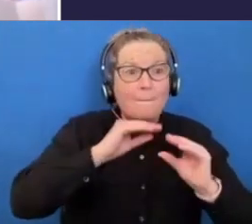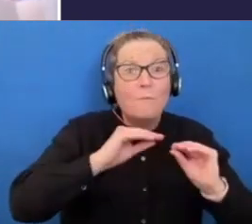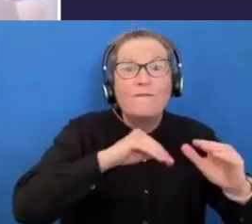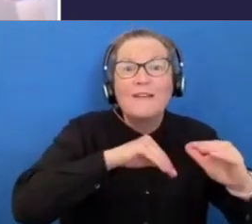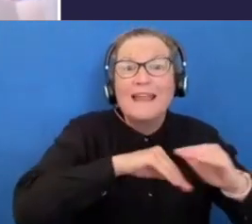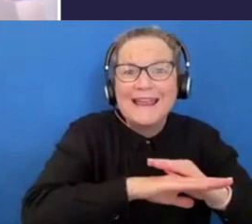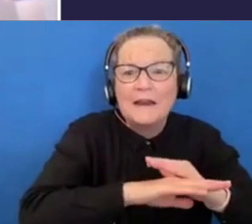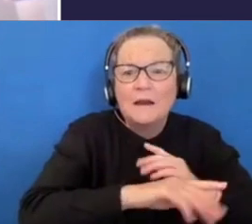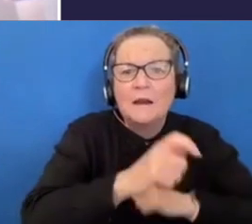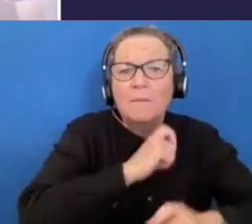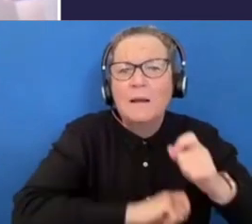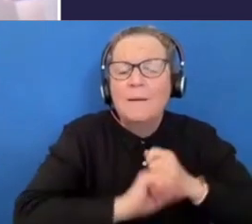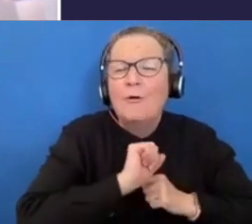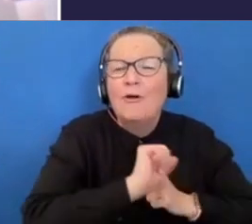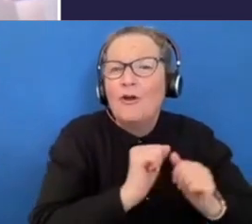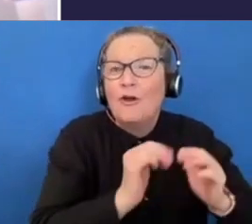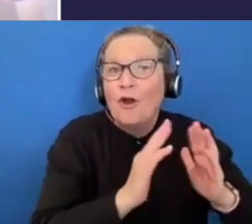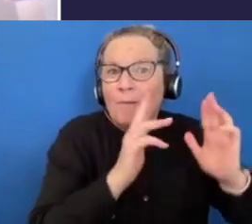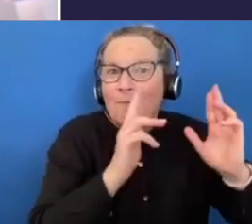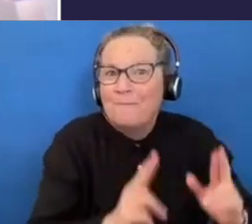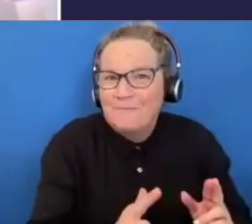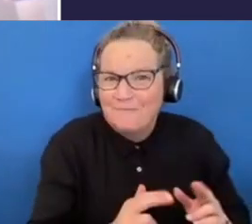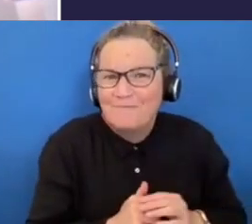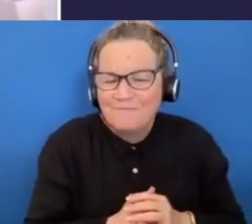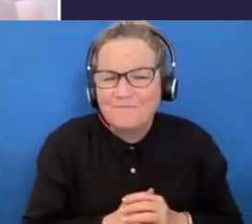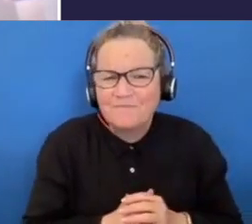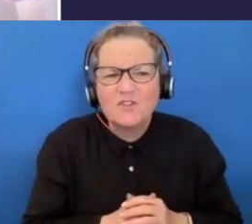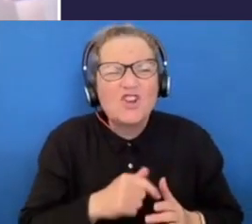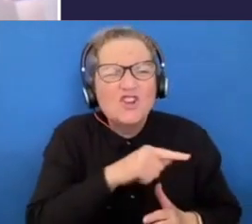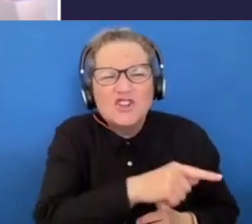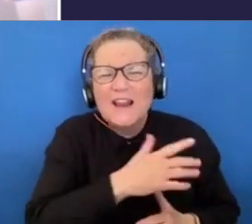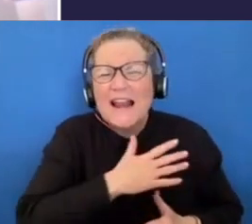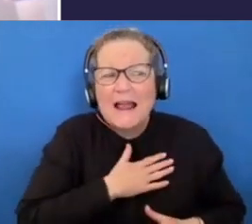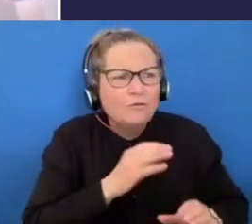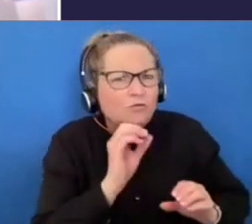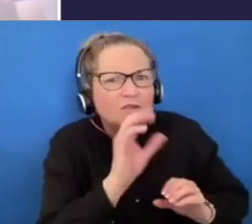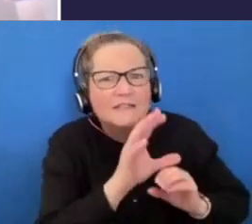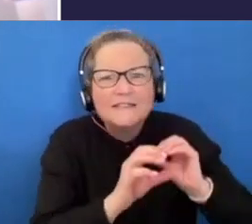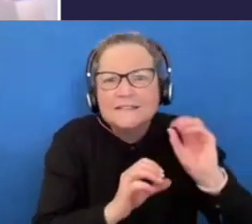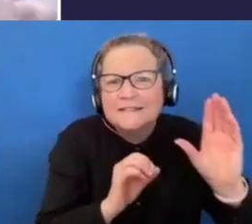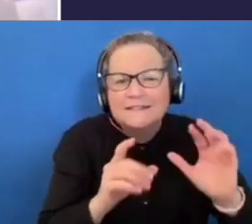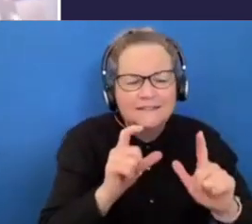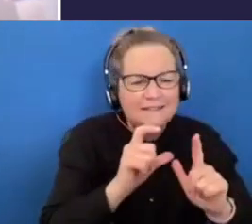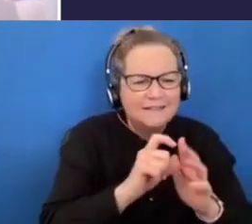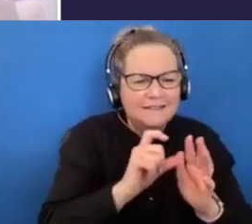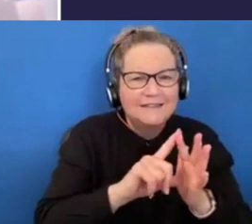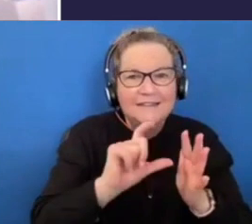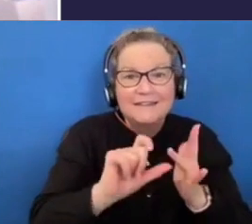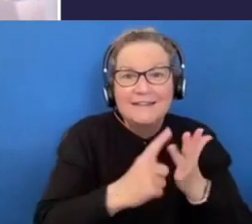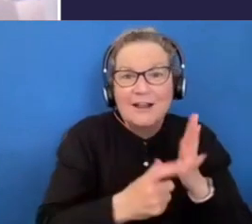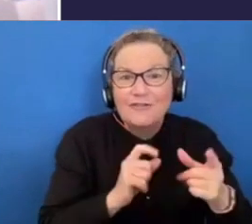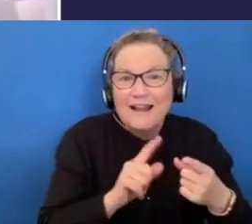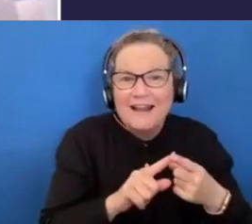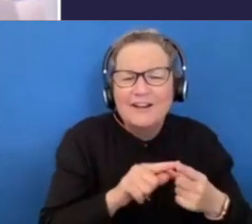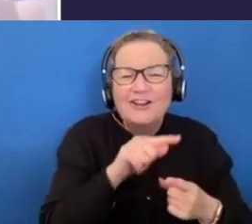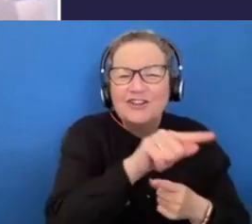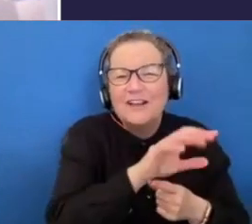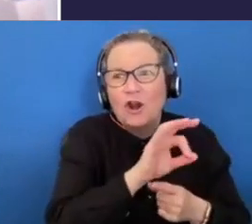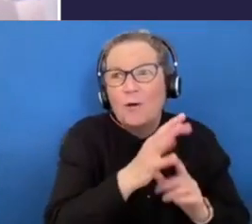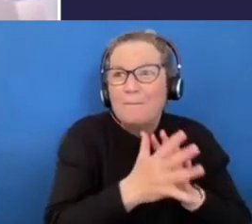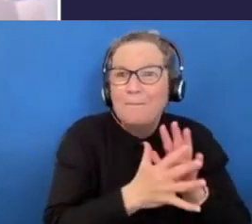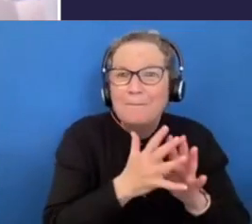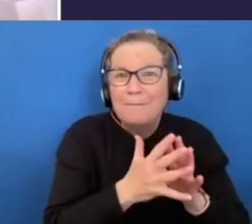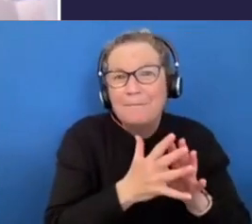And I think she loves to decorate, and that's a big part of who she is. And I felt, even though she didn't perhaps understand what moving out of